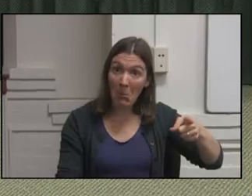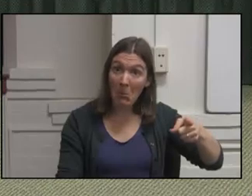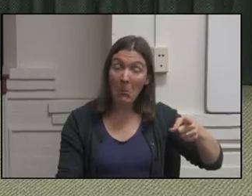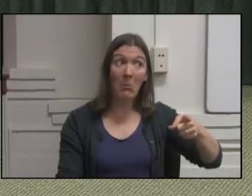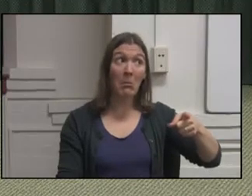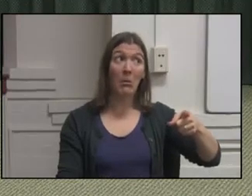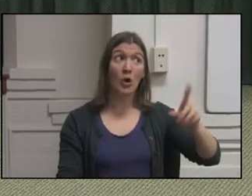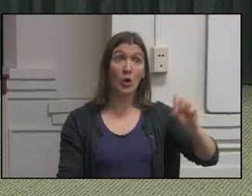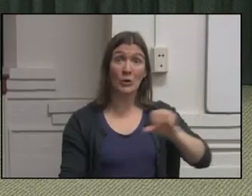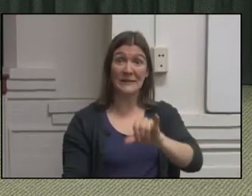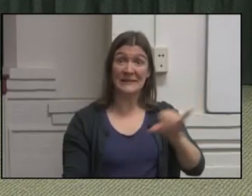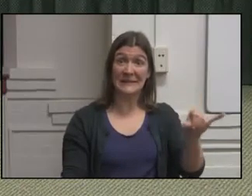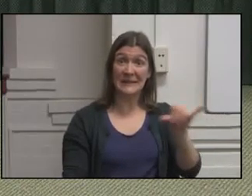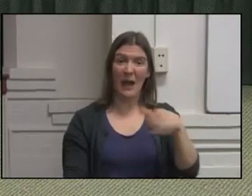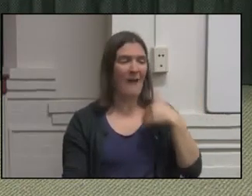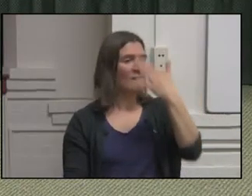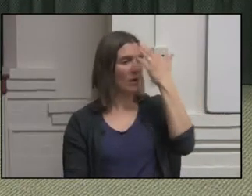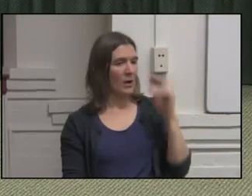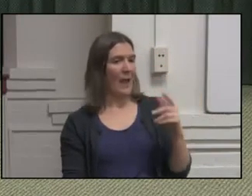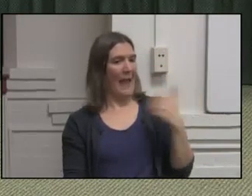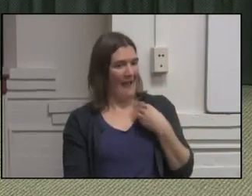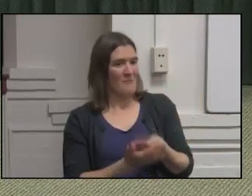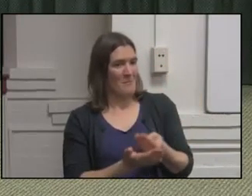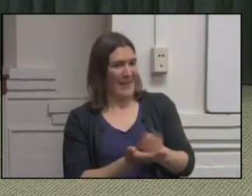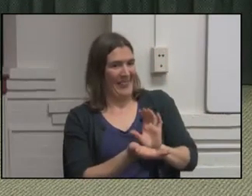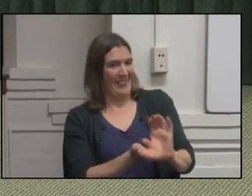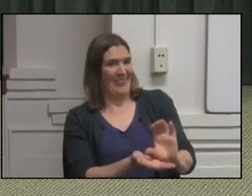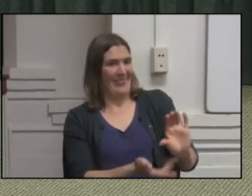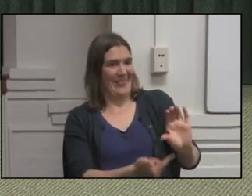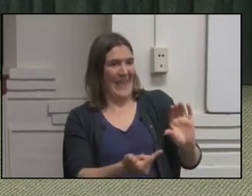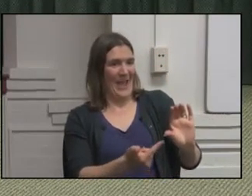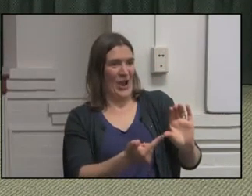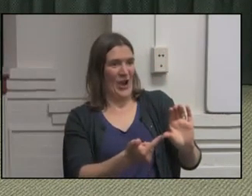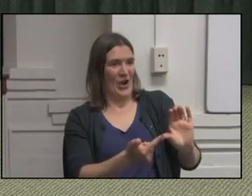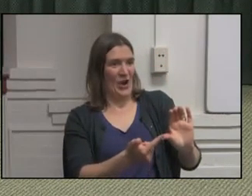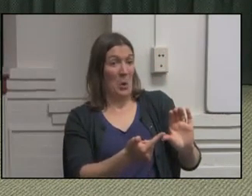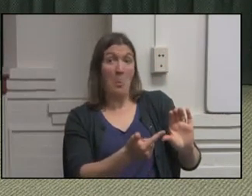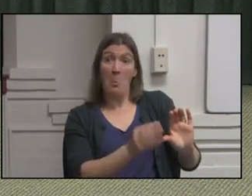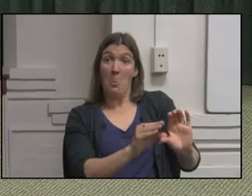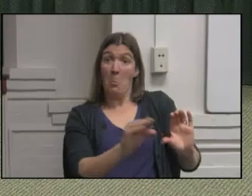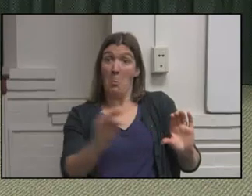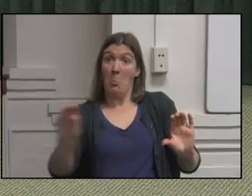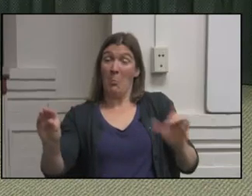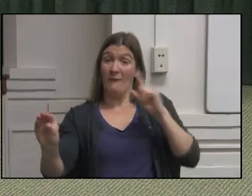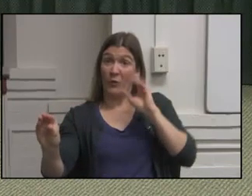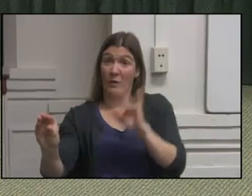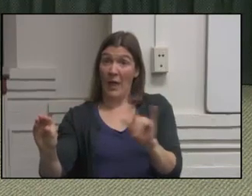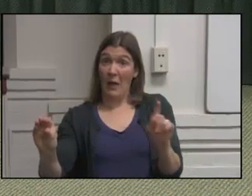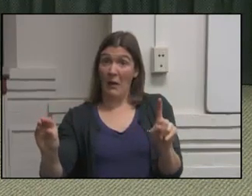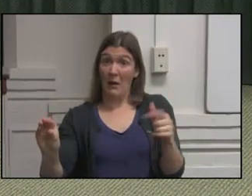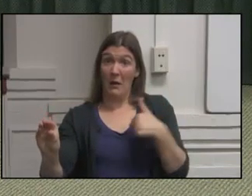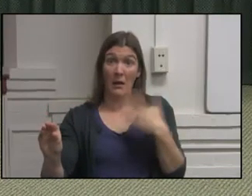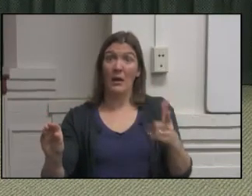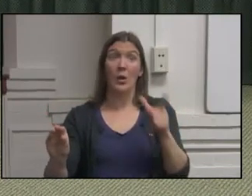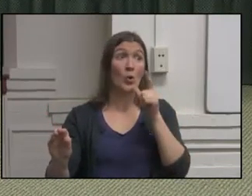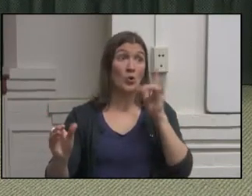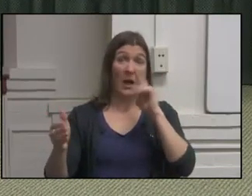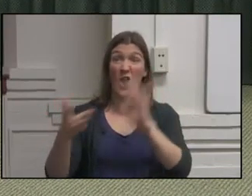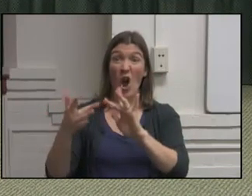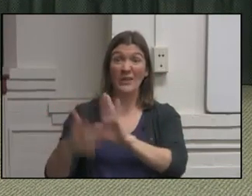be, since I had forgotten about this money, I thought it was all gone by now, but it's not. So I don't know who might